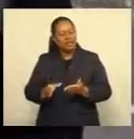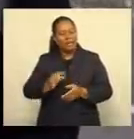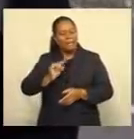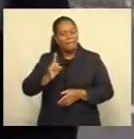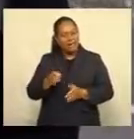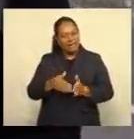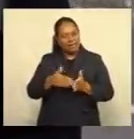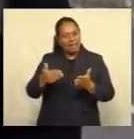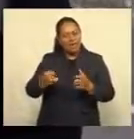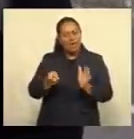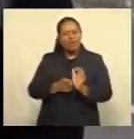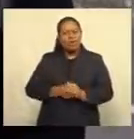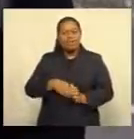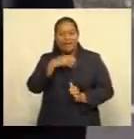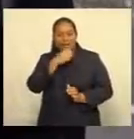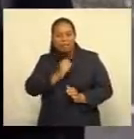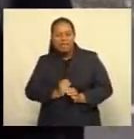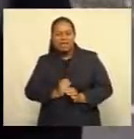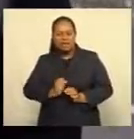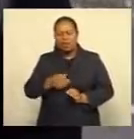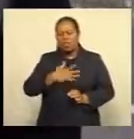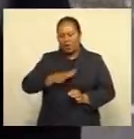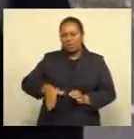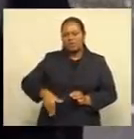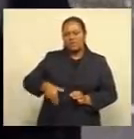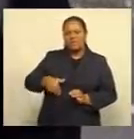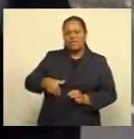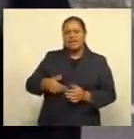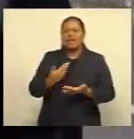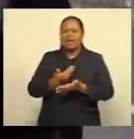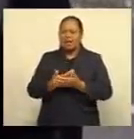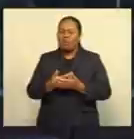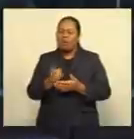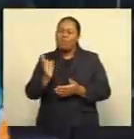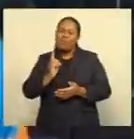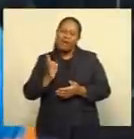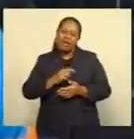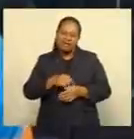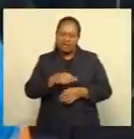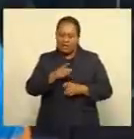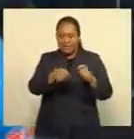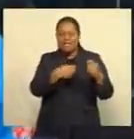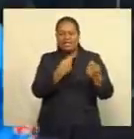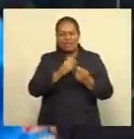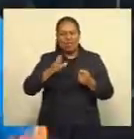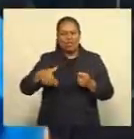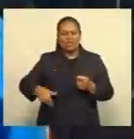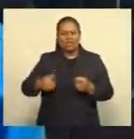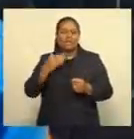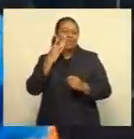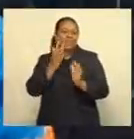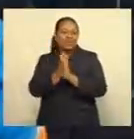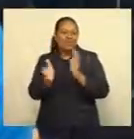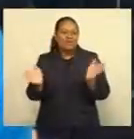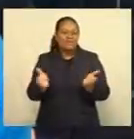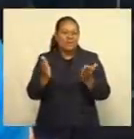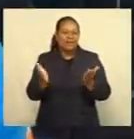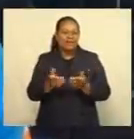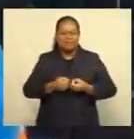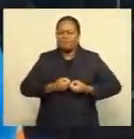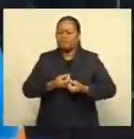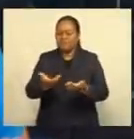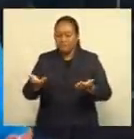the Naitasiri native got to feel what these players go through on the field. So I've been giving the boys training program.